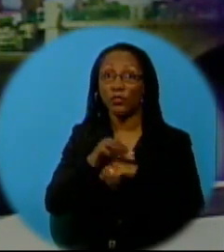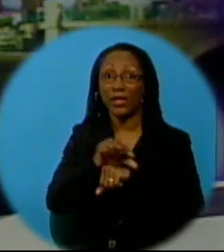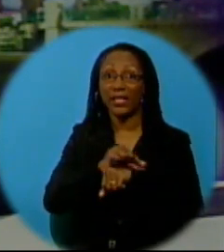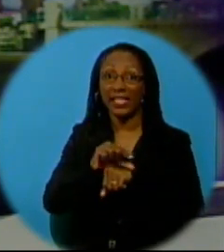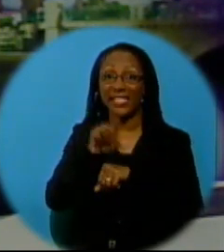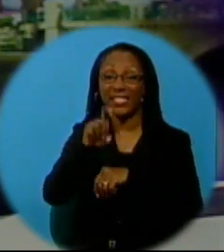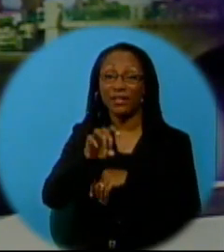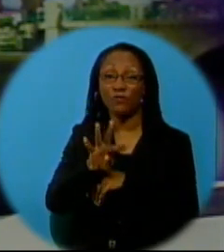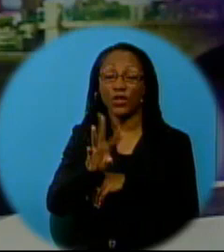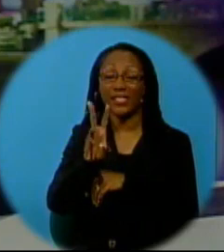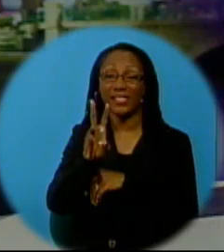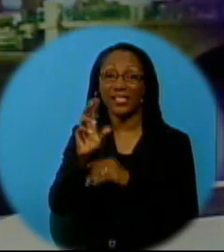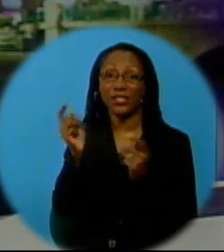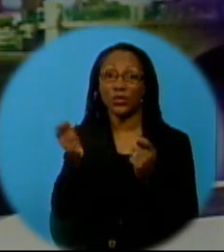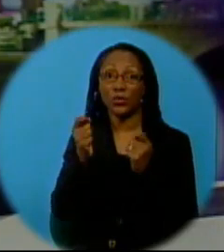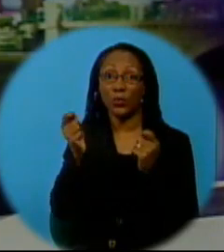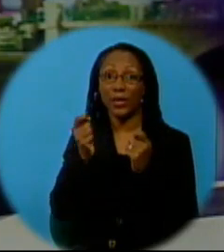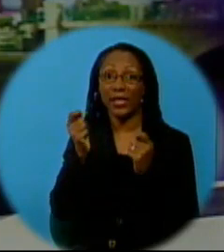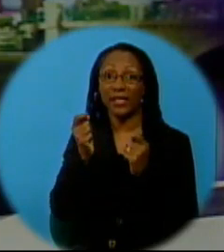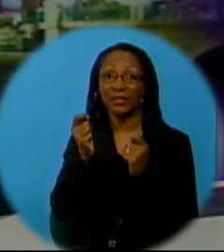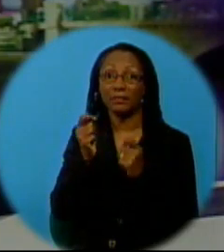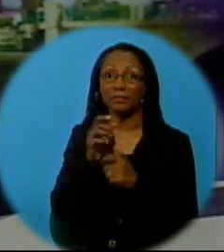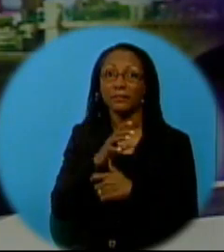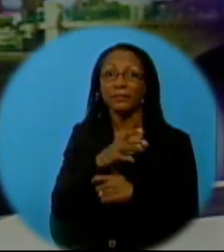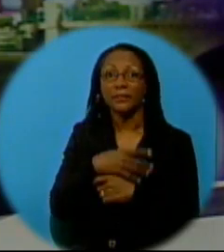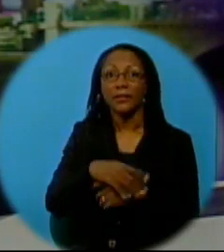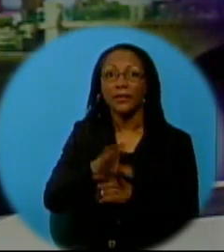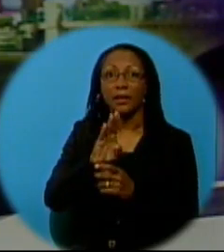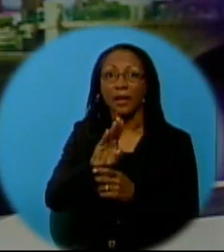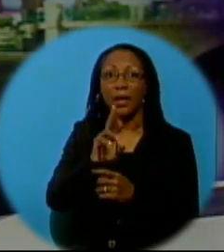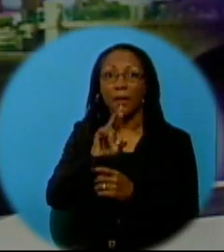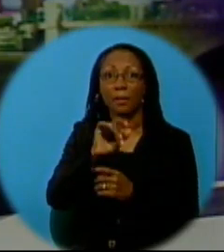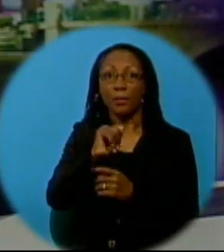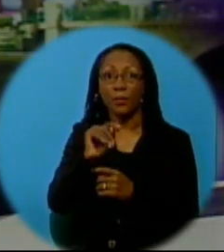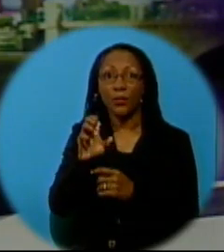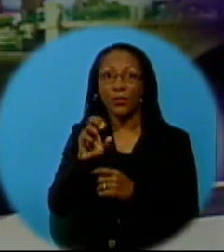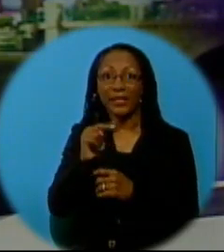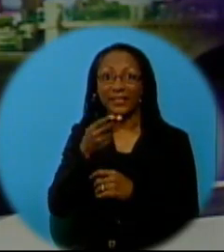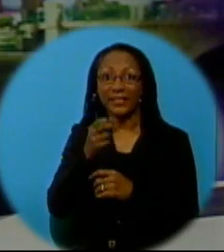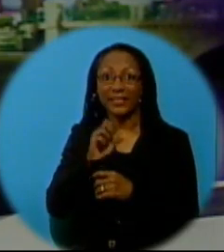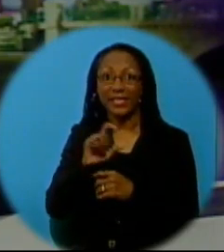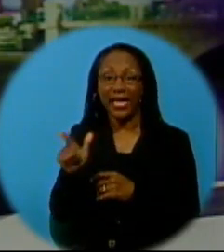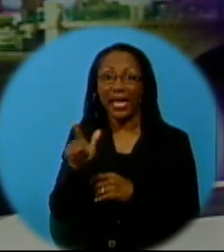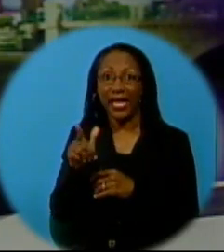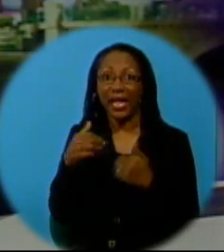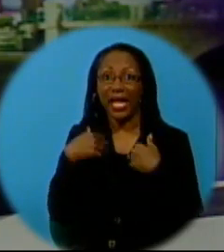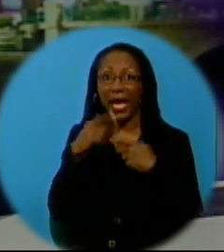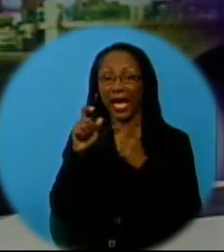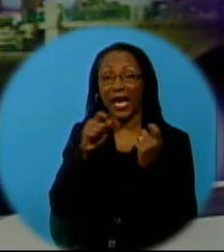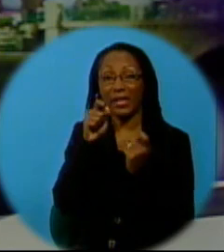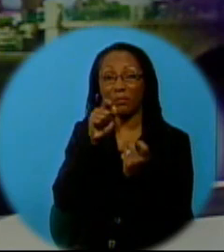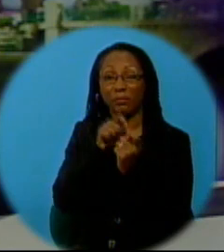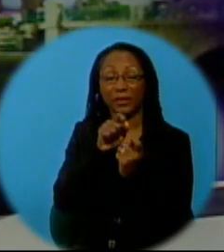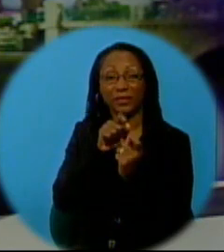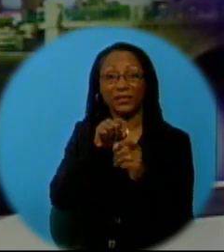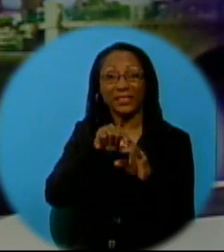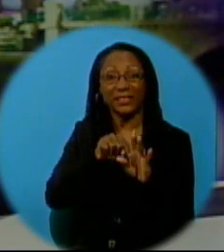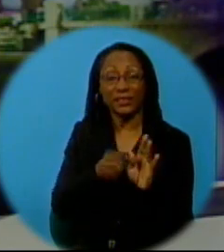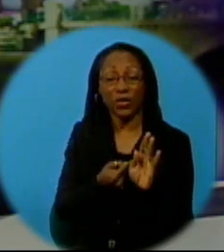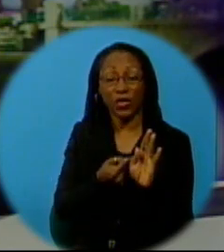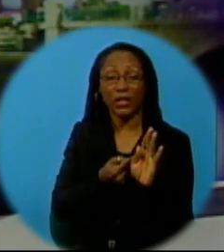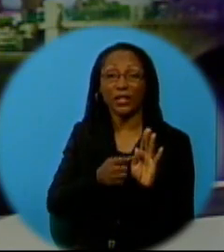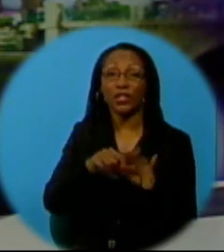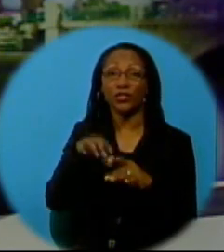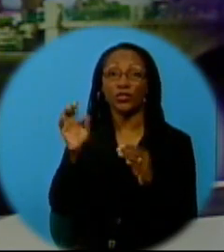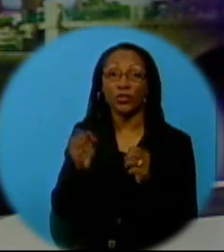to win. Well, Mackes and Britain's Hill maintain their perfect start to the football season while Gaul Hill remain hot on their